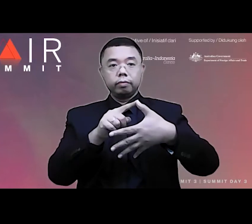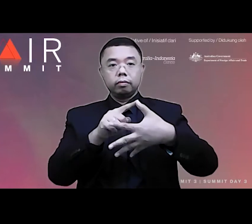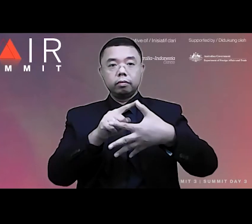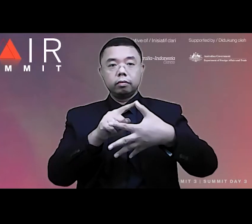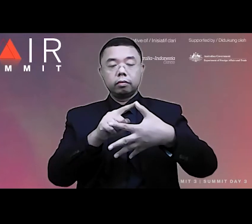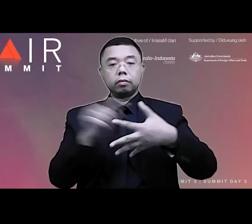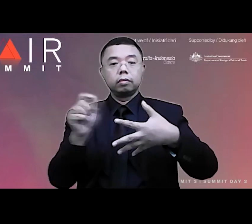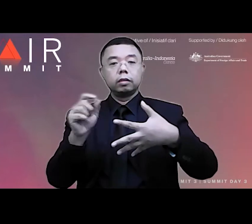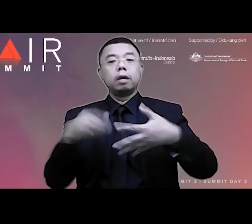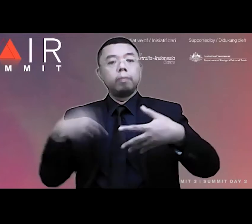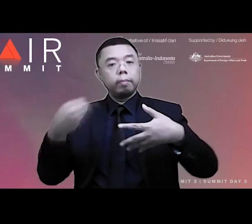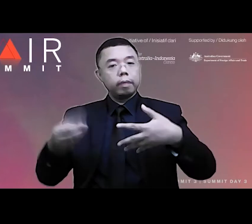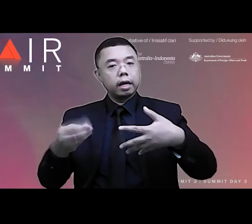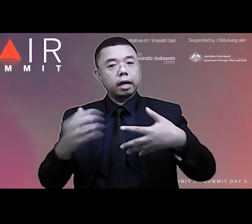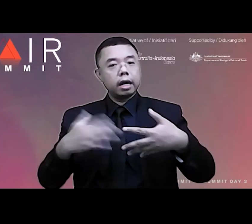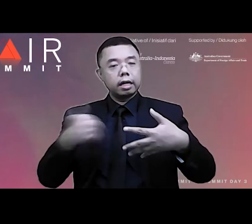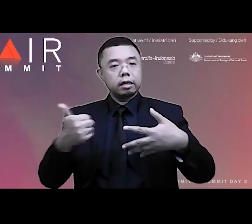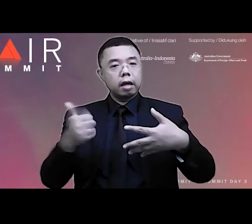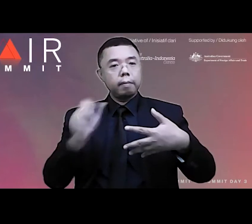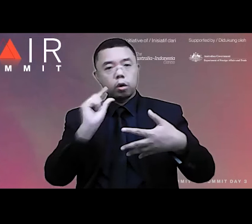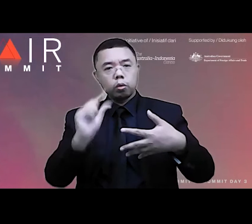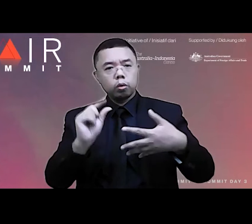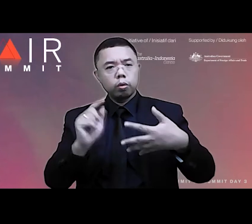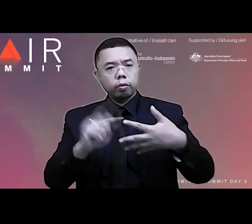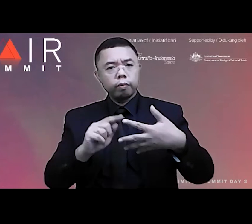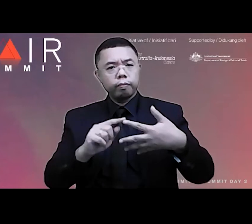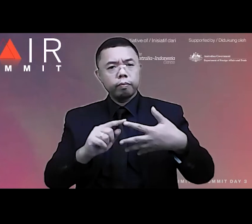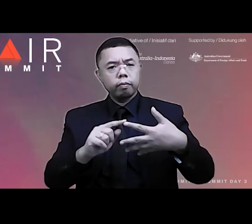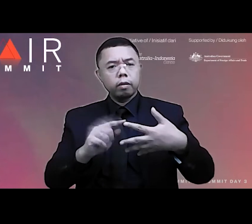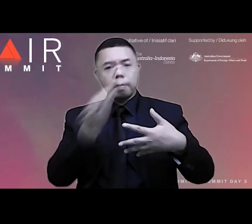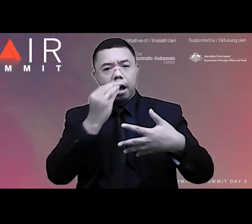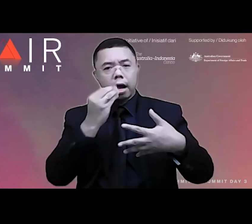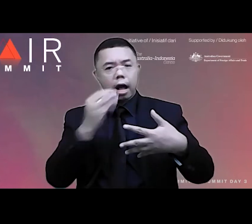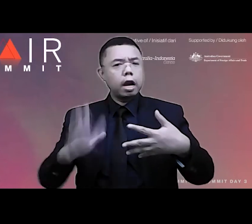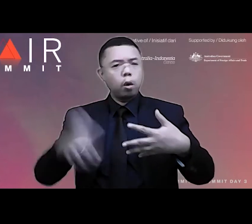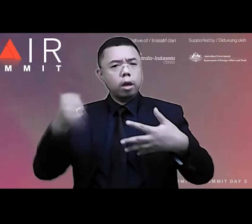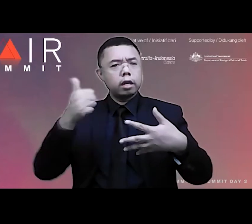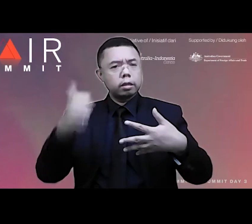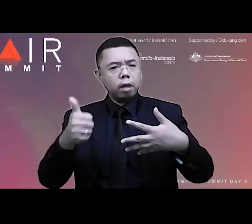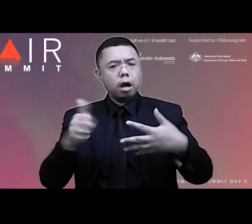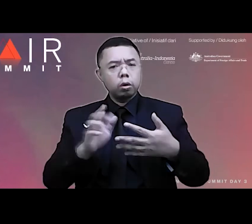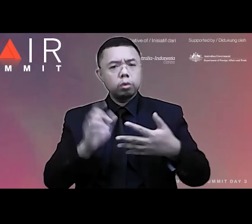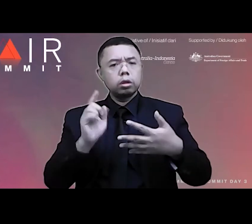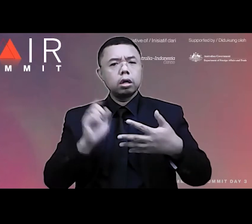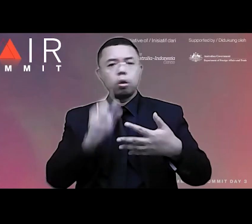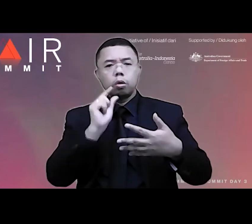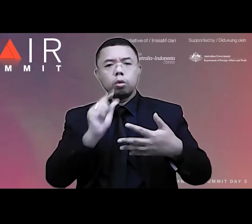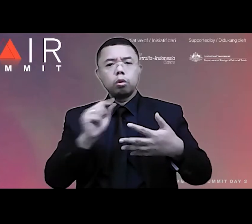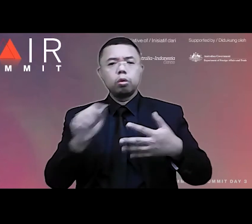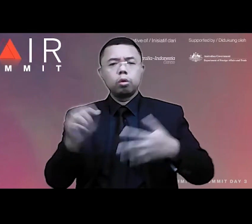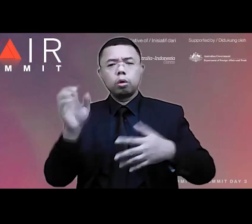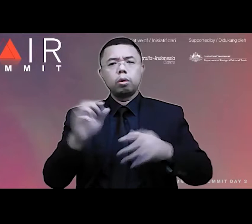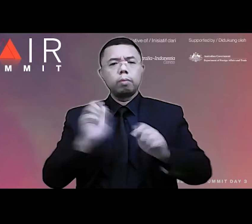quality and safe food. Second is conducive environment for local food development. The third